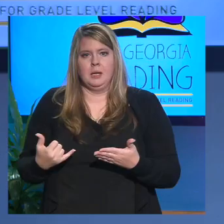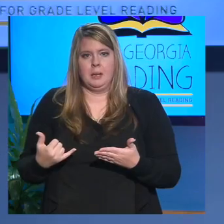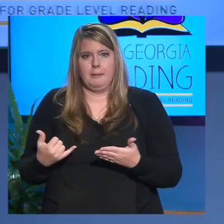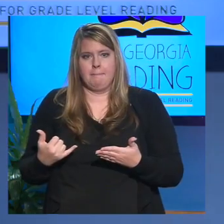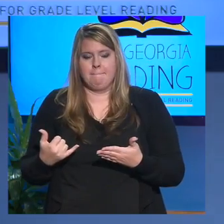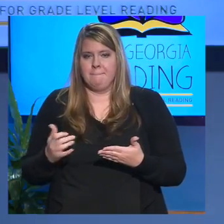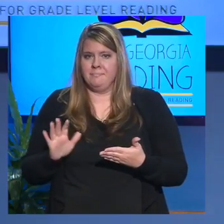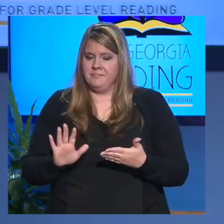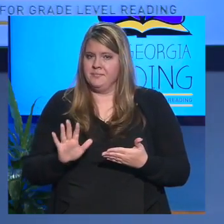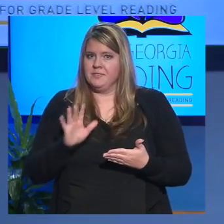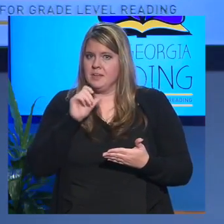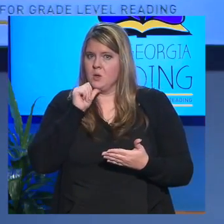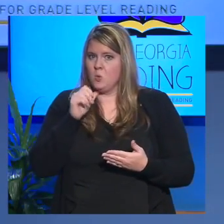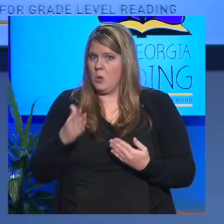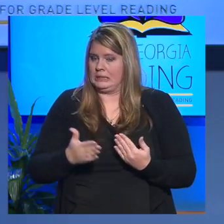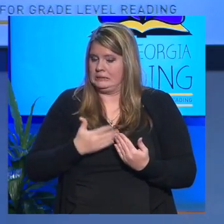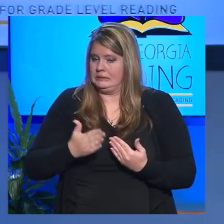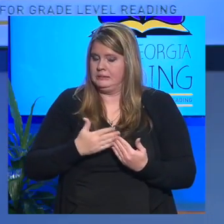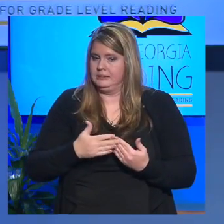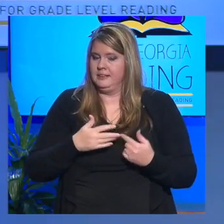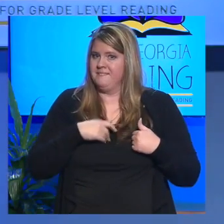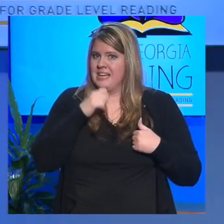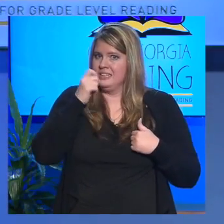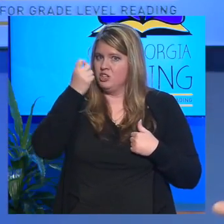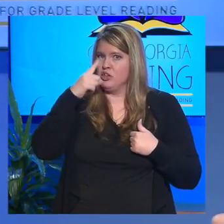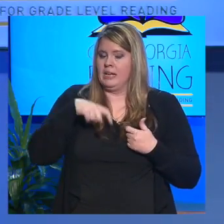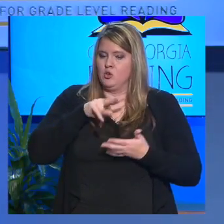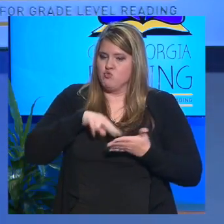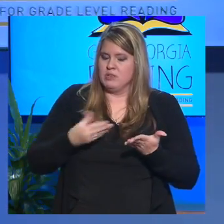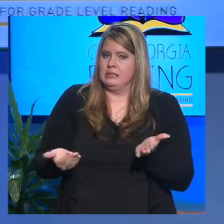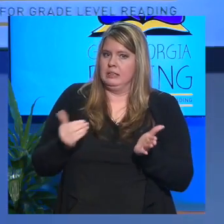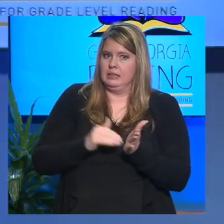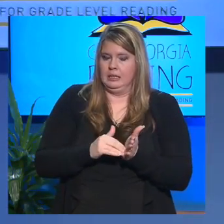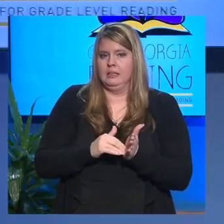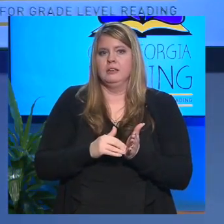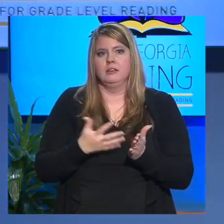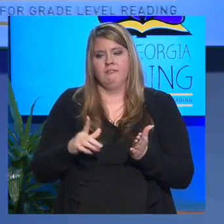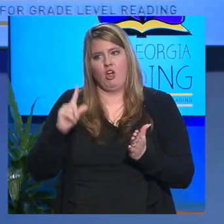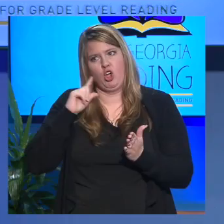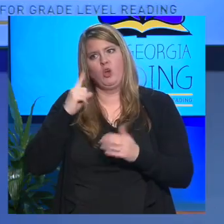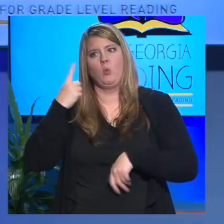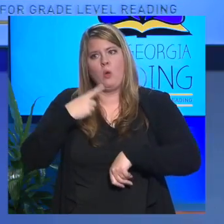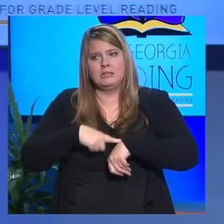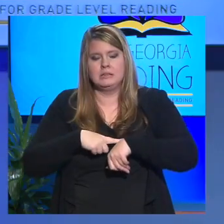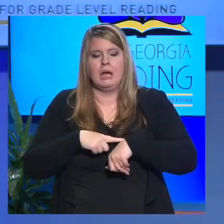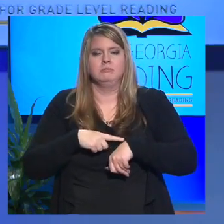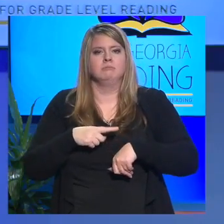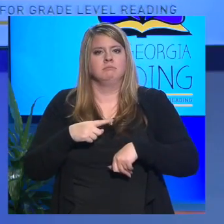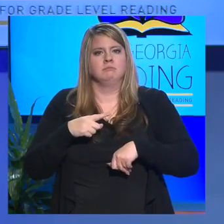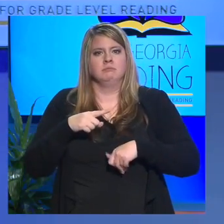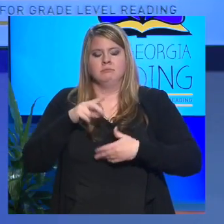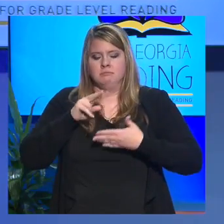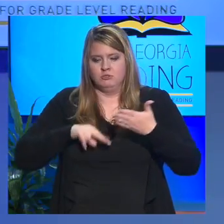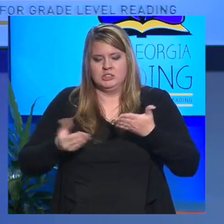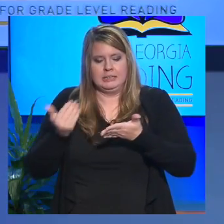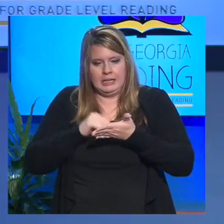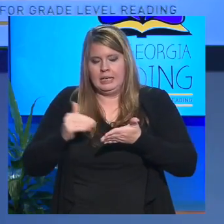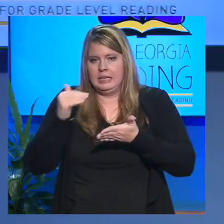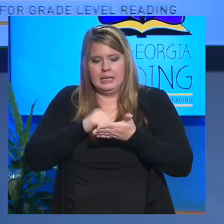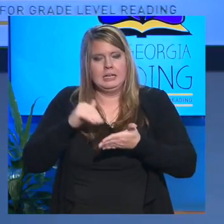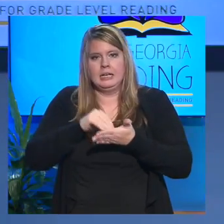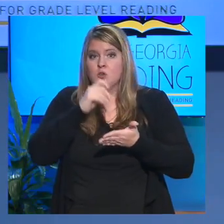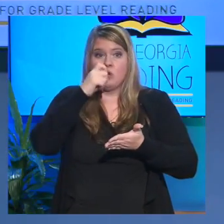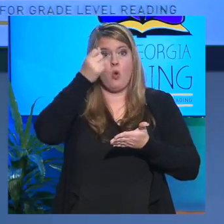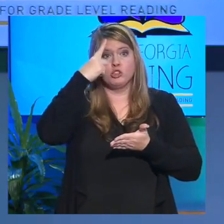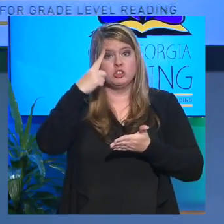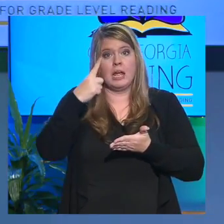It wasn't easy. When I didn't understand something, I read the page again. You already heard that once. You're going to hear it again and again and again. If you don't understand it, just go back over it again until it makes